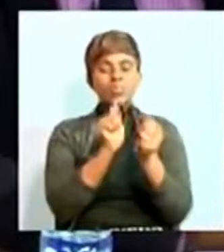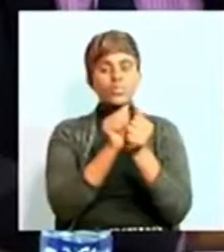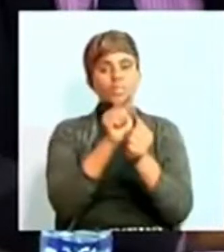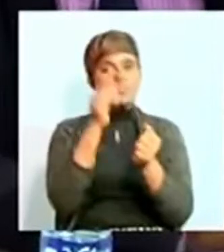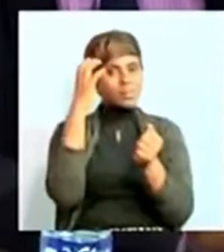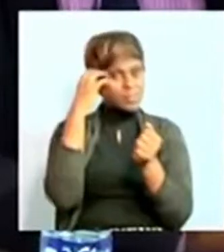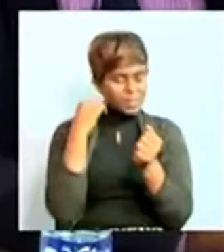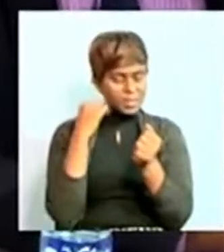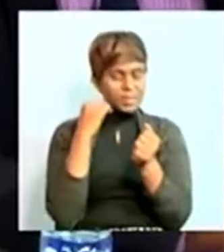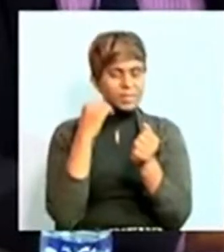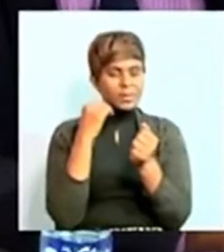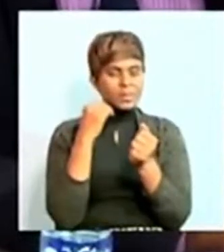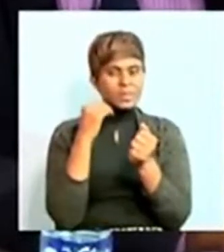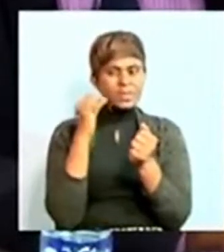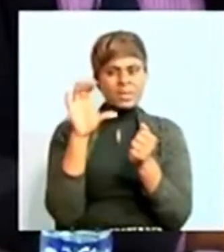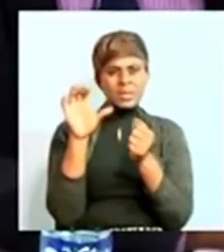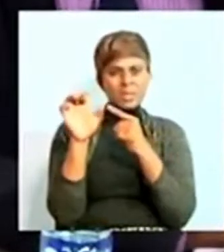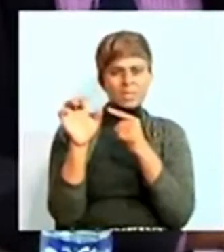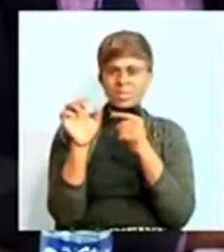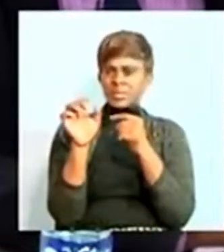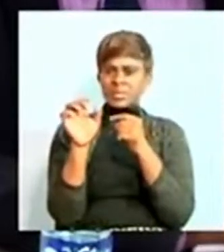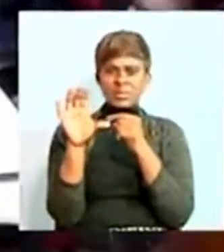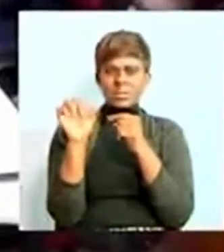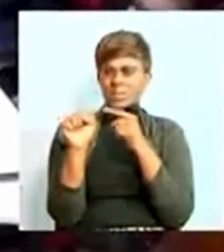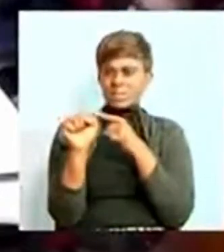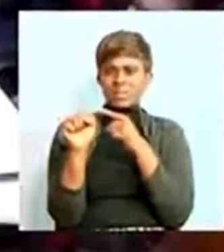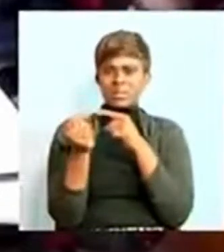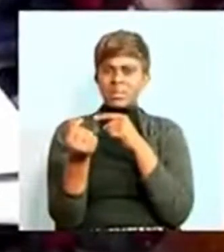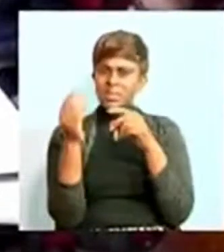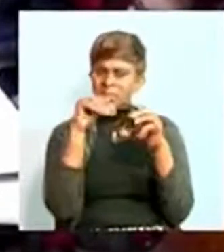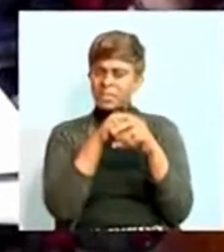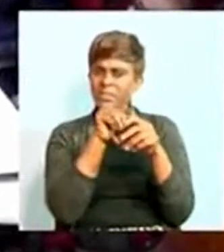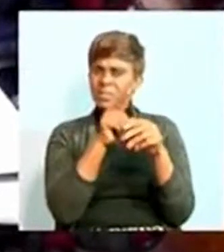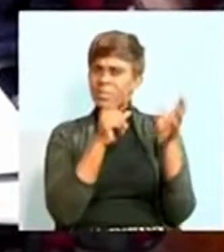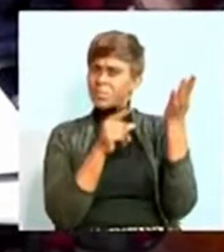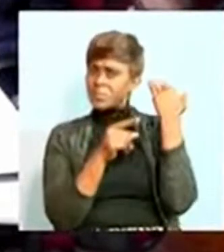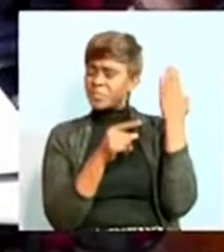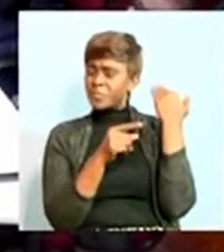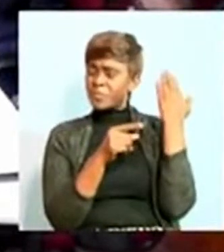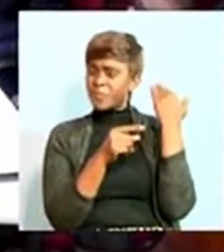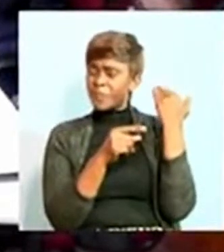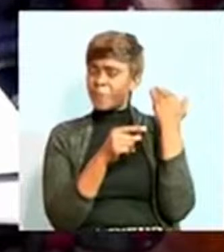officers. Yes, the confirmation comes way back.